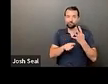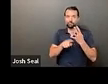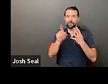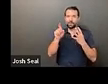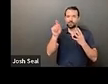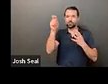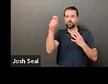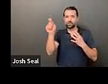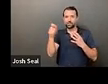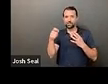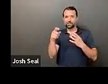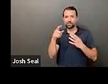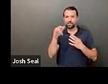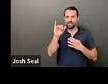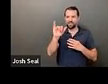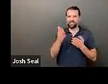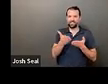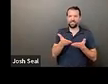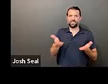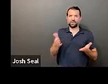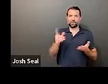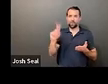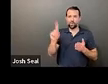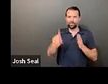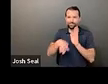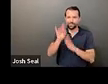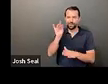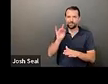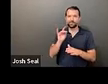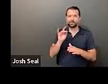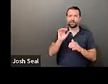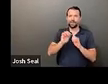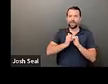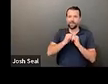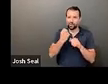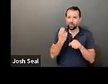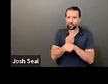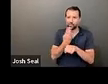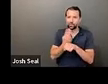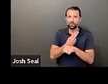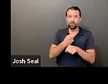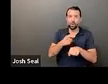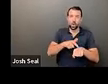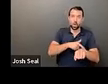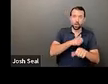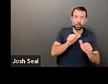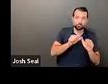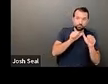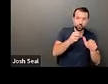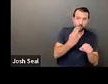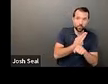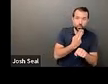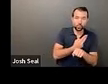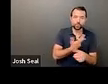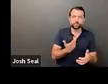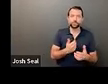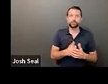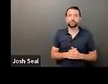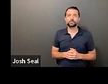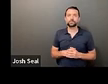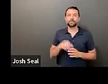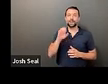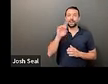fill the location, frequency, and duration. Remember that ed techs, BHPs, related service